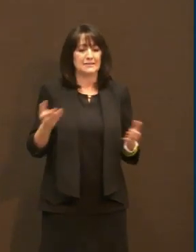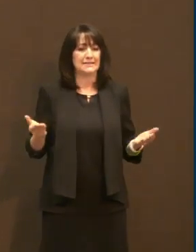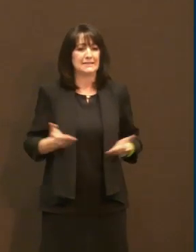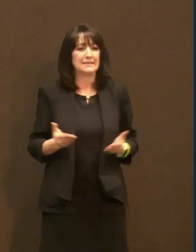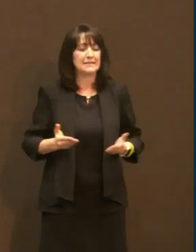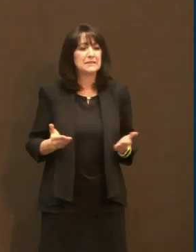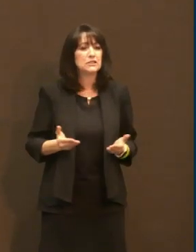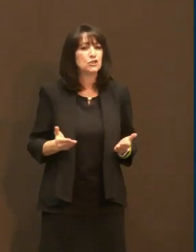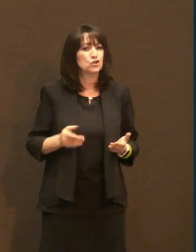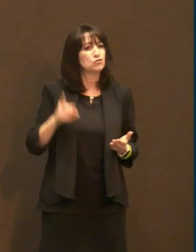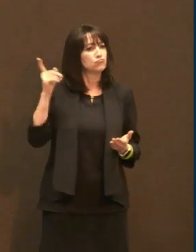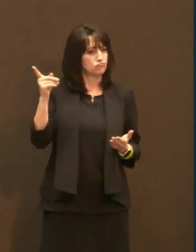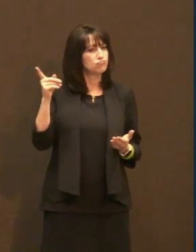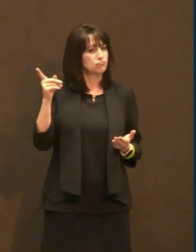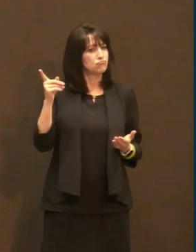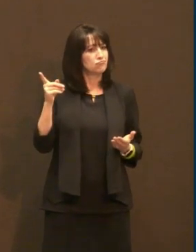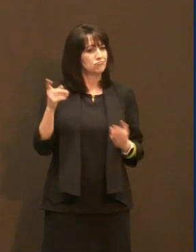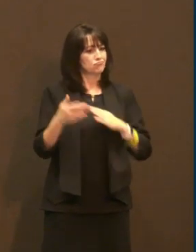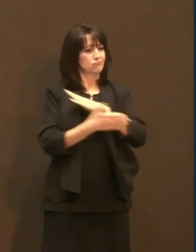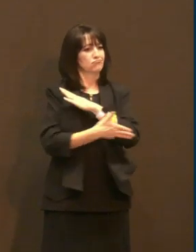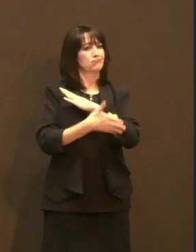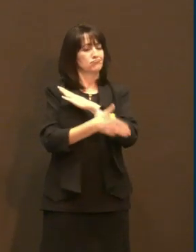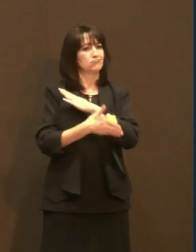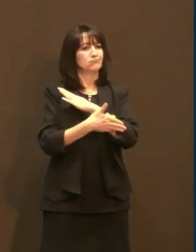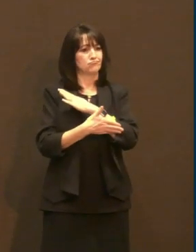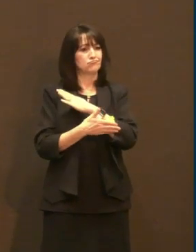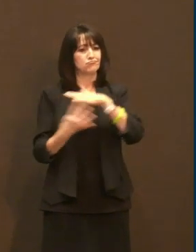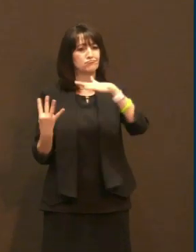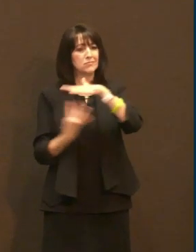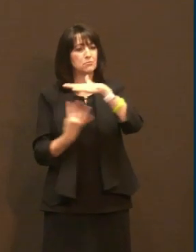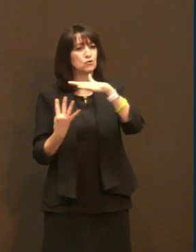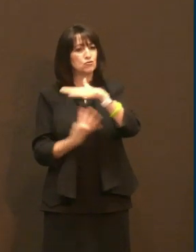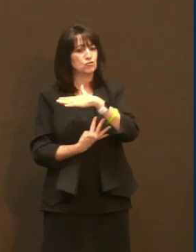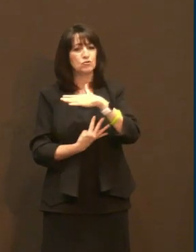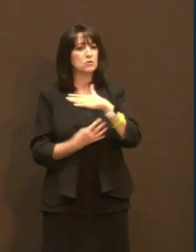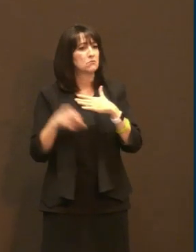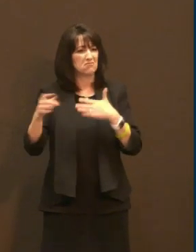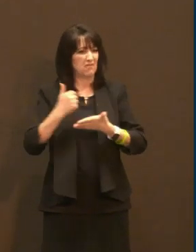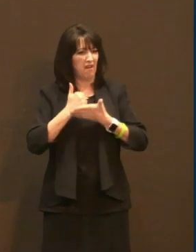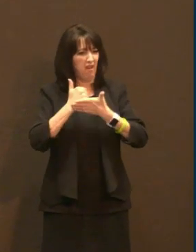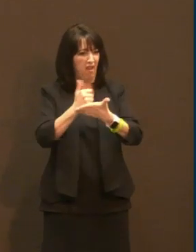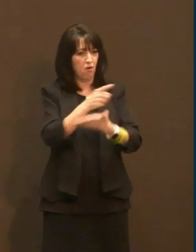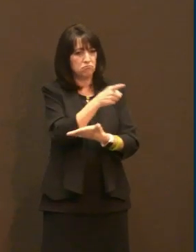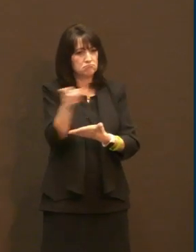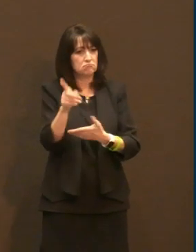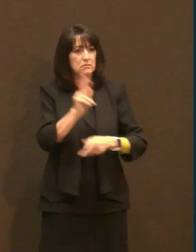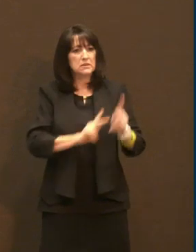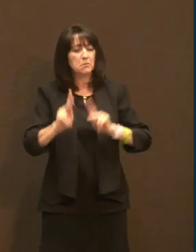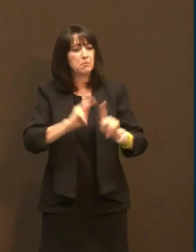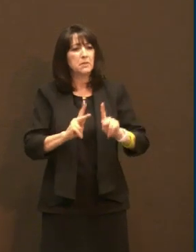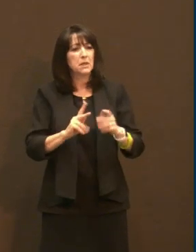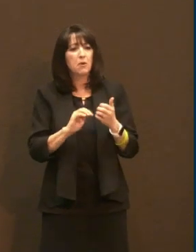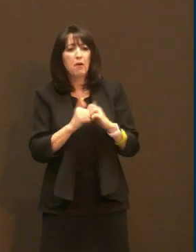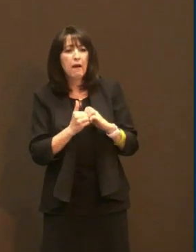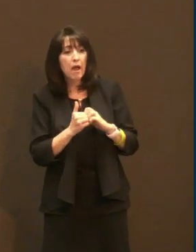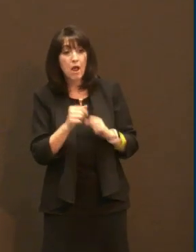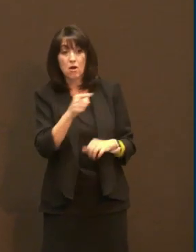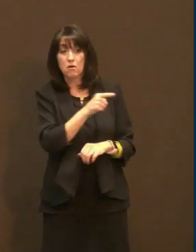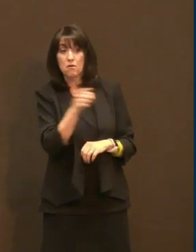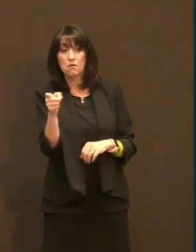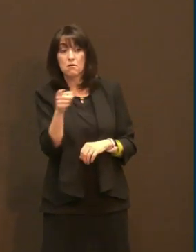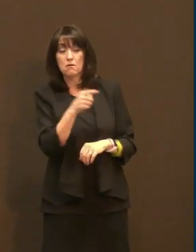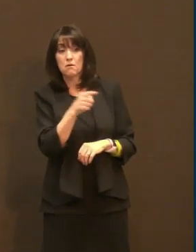a lot, and I get this question with respect to others that didn't qualify for various